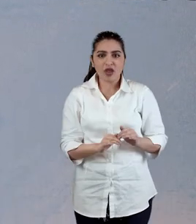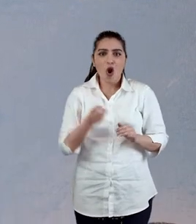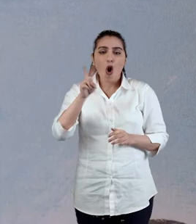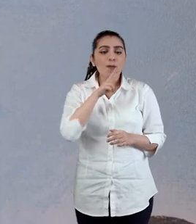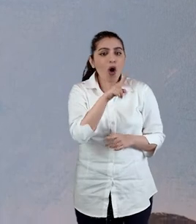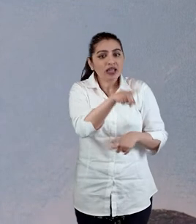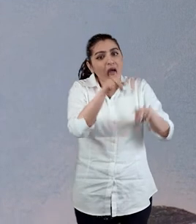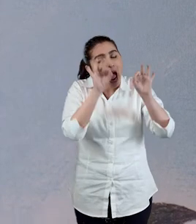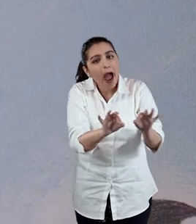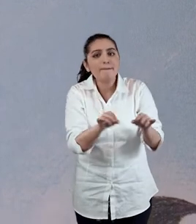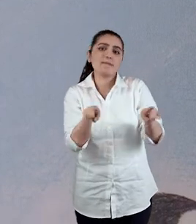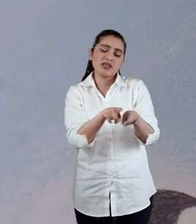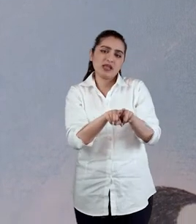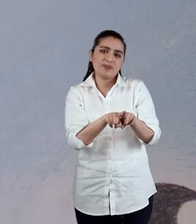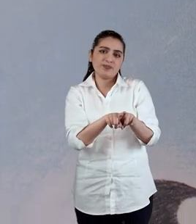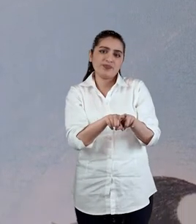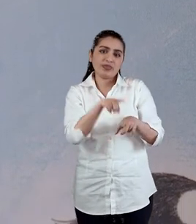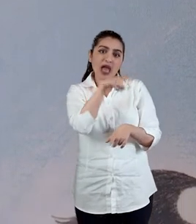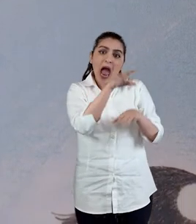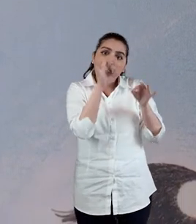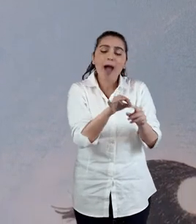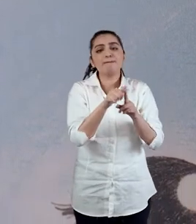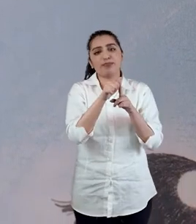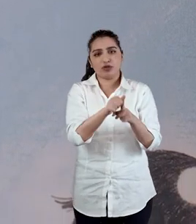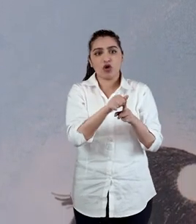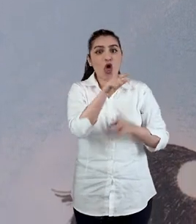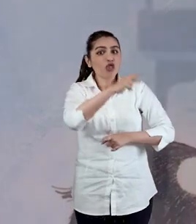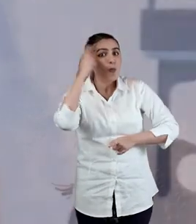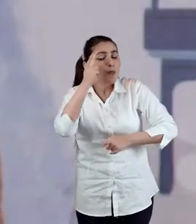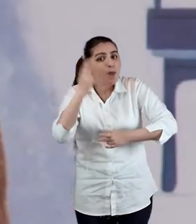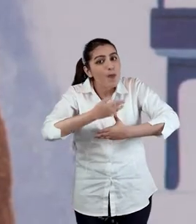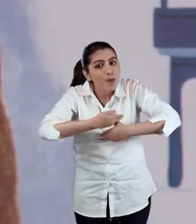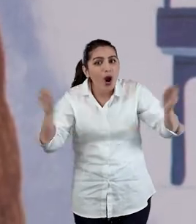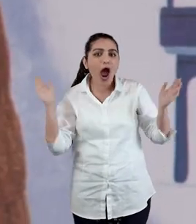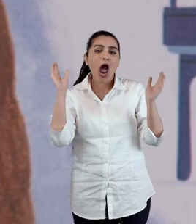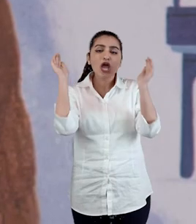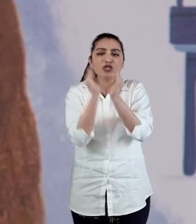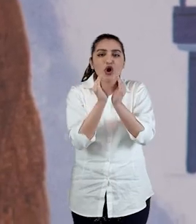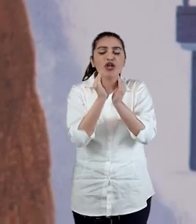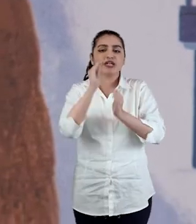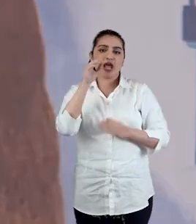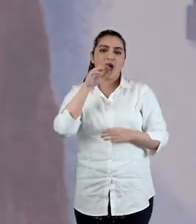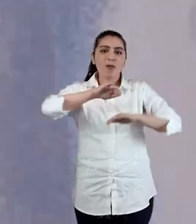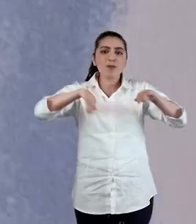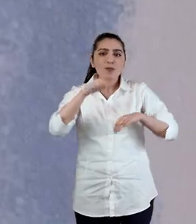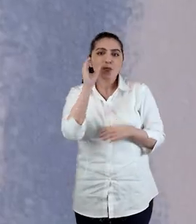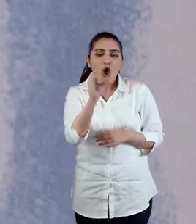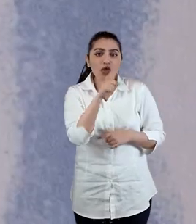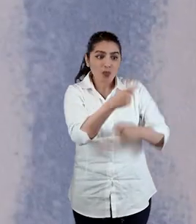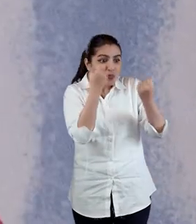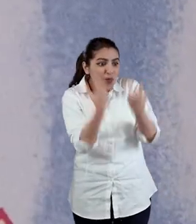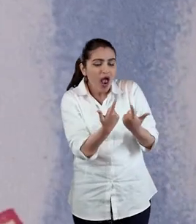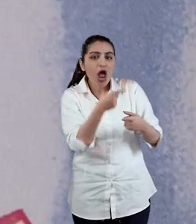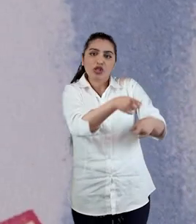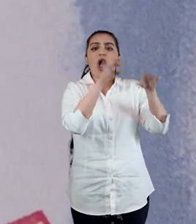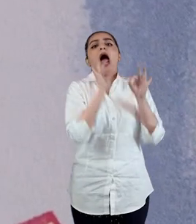Then off the owl flapped with a loud twitter-too. Mole tried to dream big, but her thoughts were a